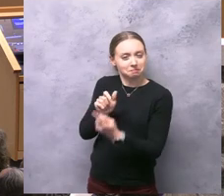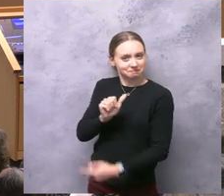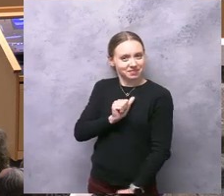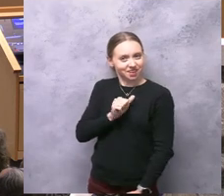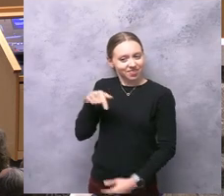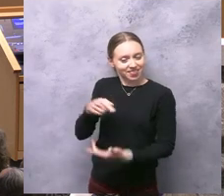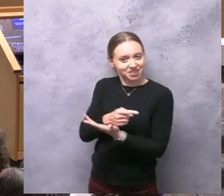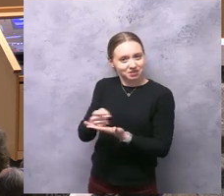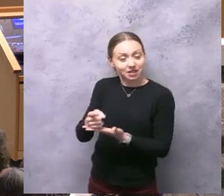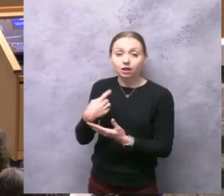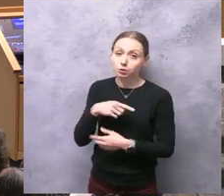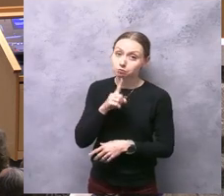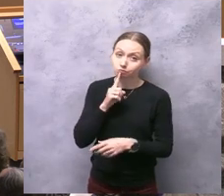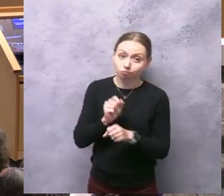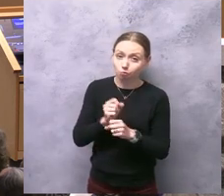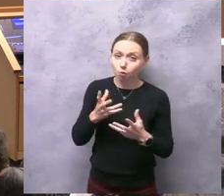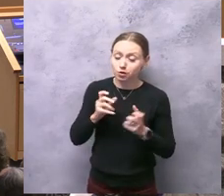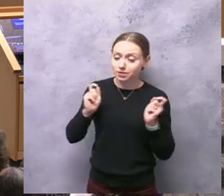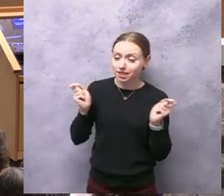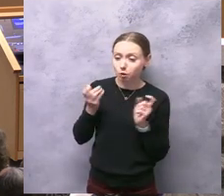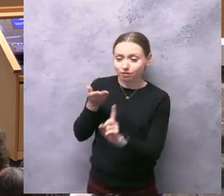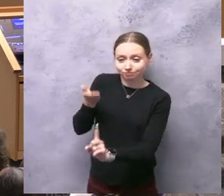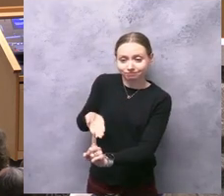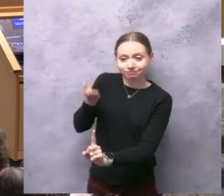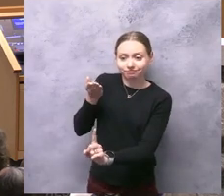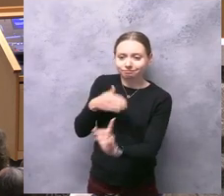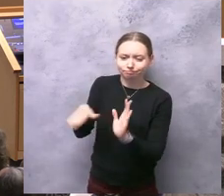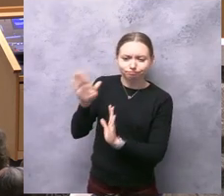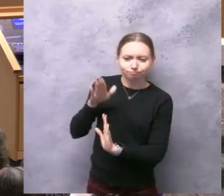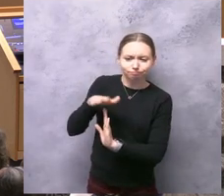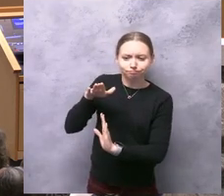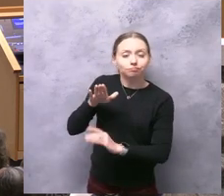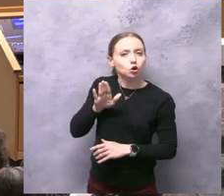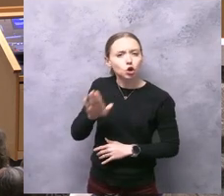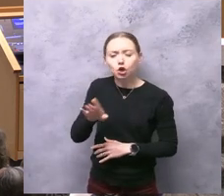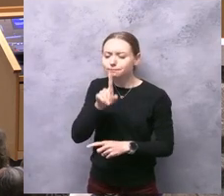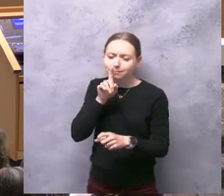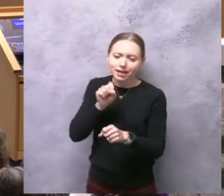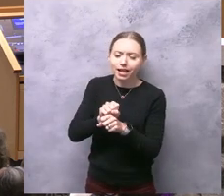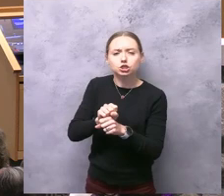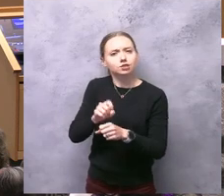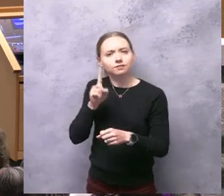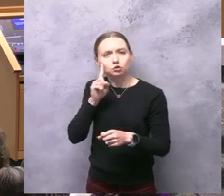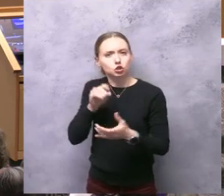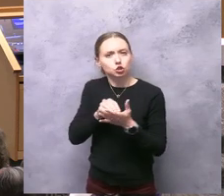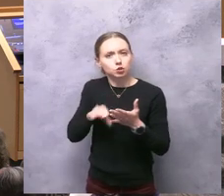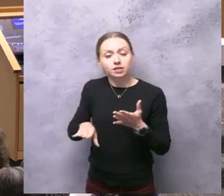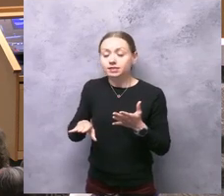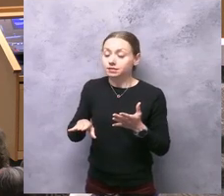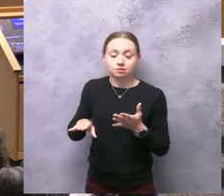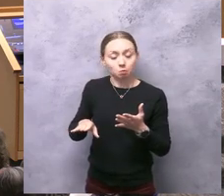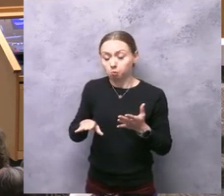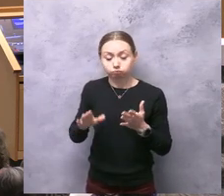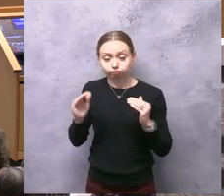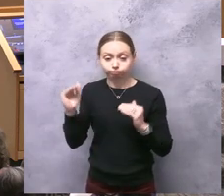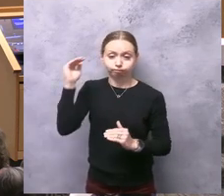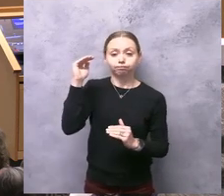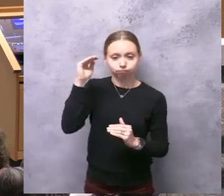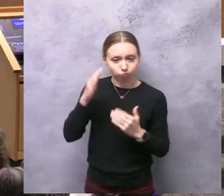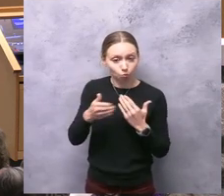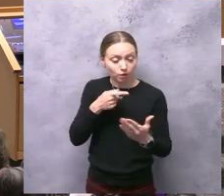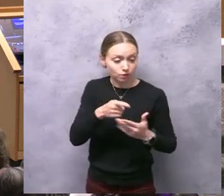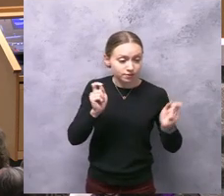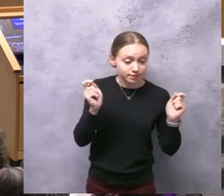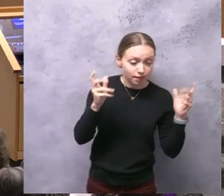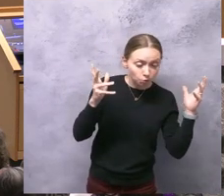truly celebrate someone who's truly exceptional. Her dedication to students is unparalleled. Whether they're facing challenges or celebrating successes, she's there,